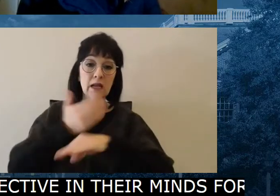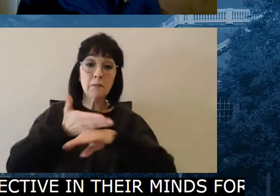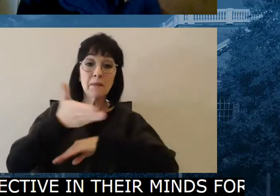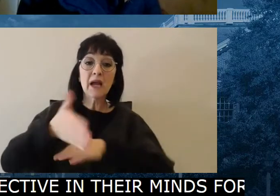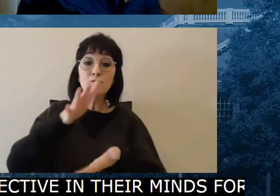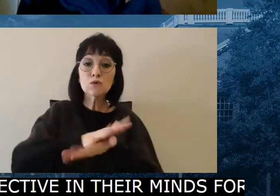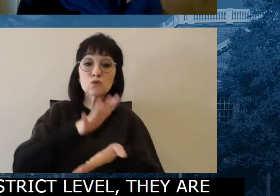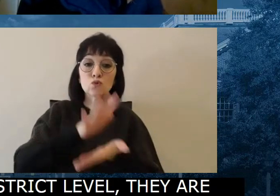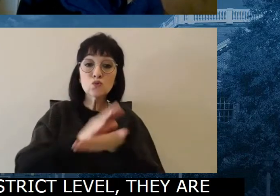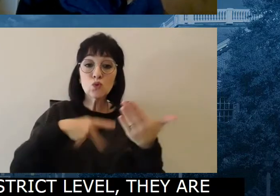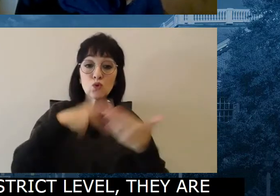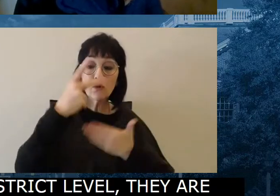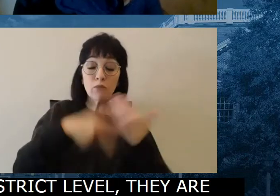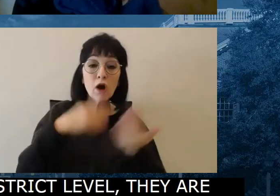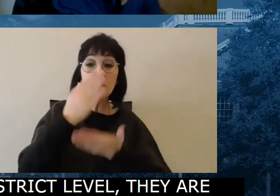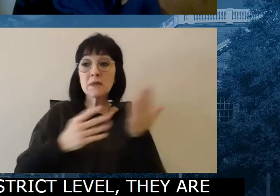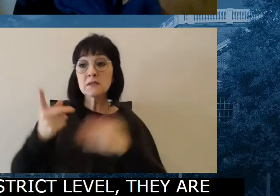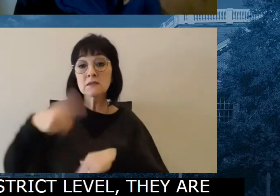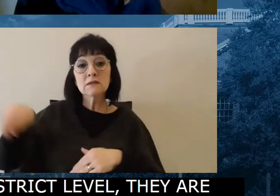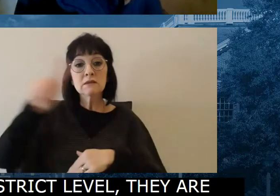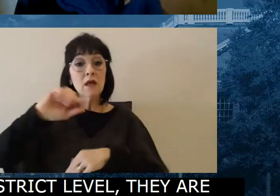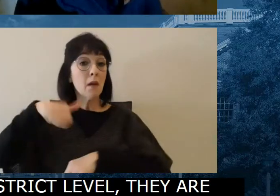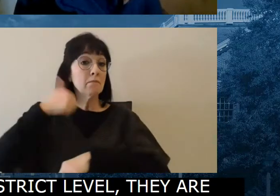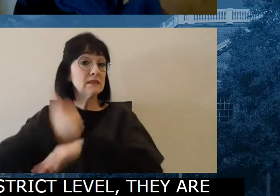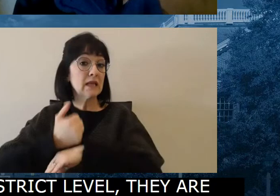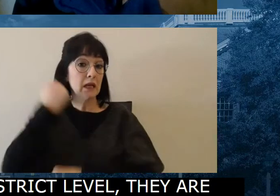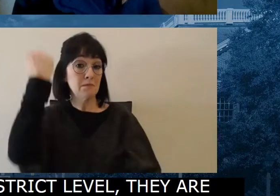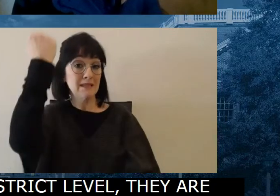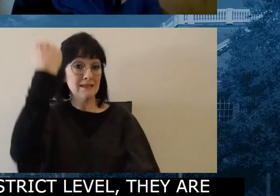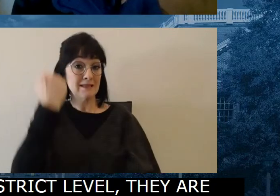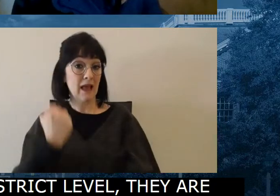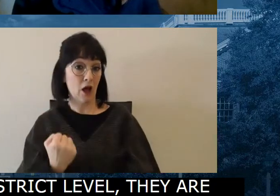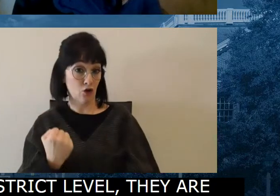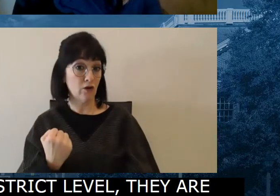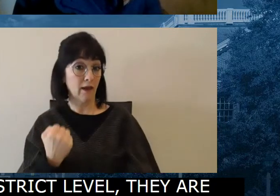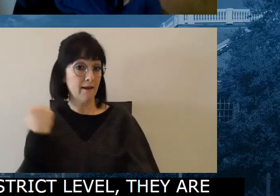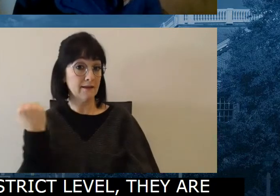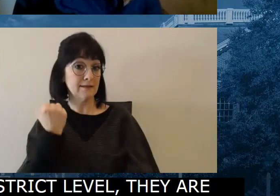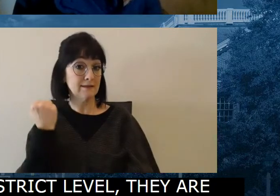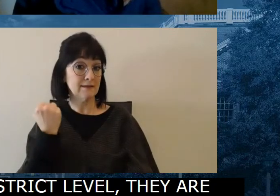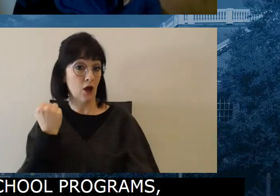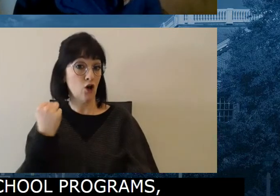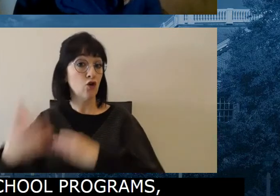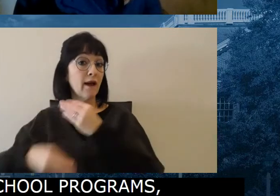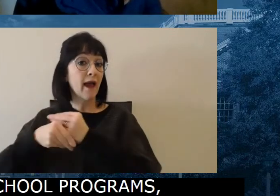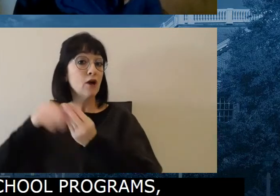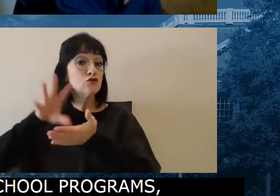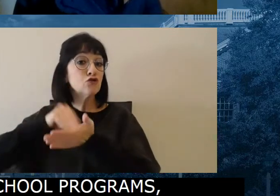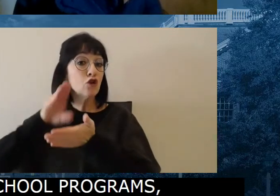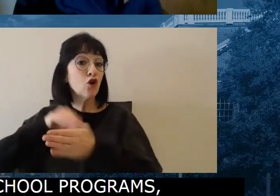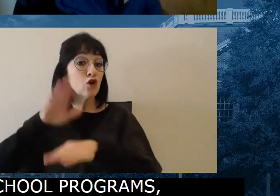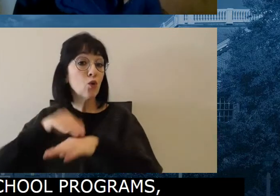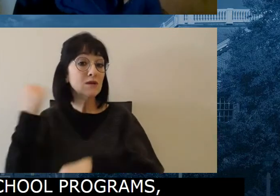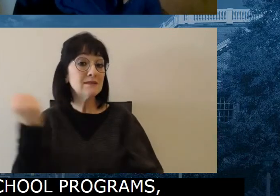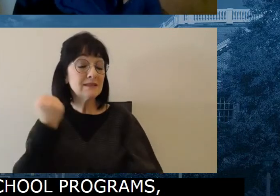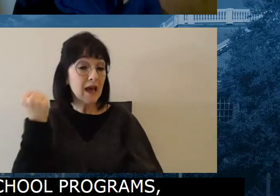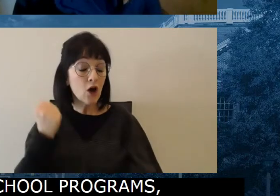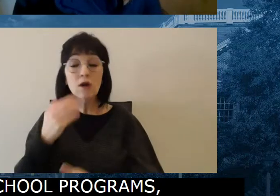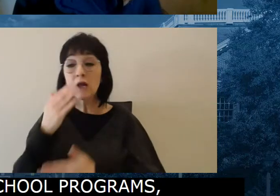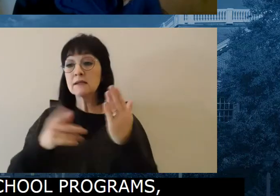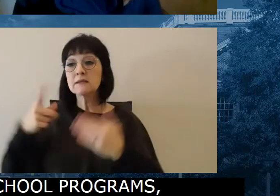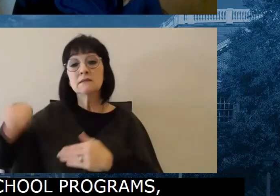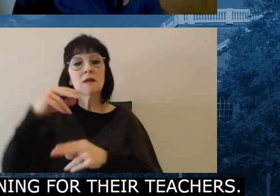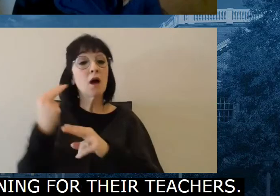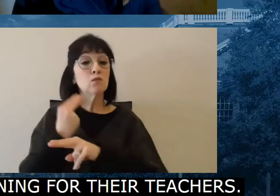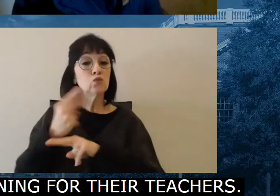further training for their teachers. They hopefully will have data that will show exactly where their students are and then be able to address the individual